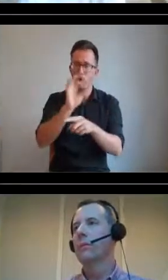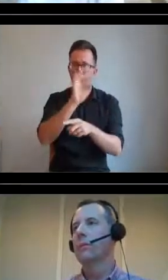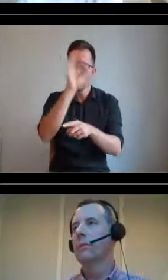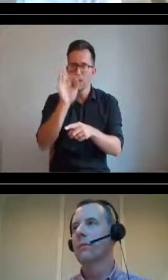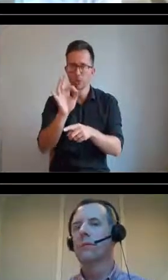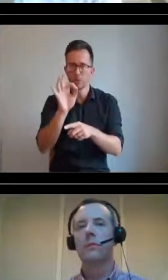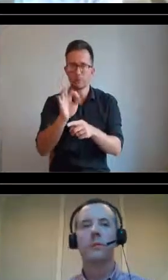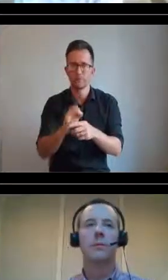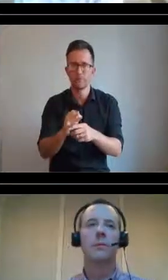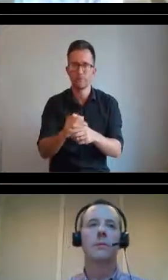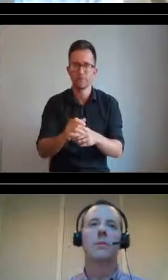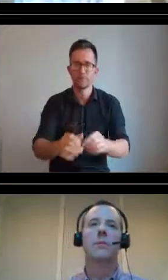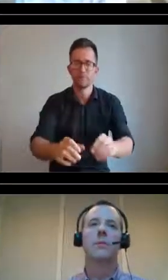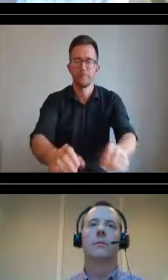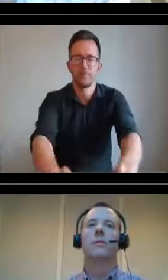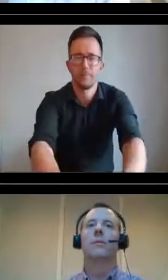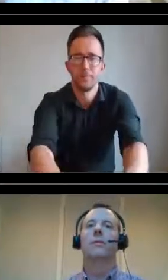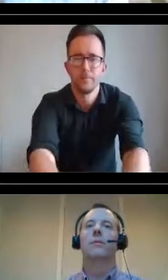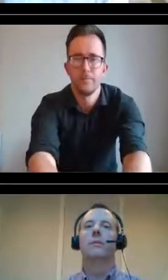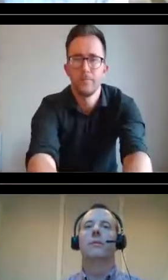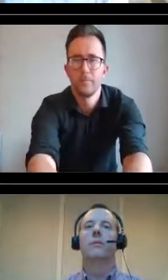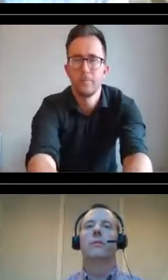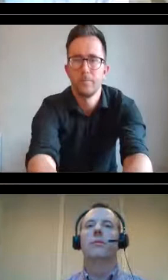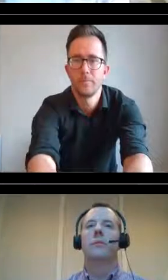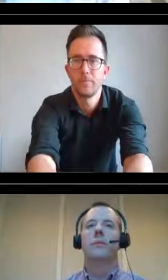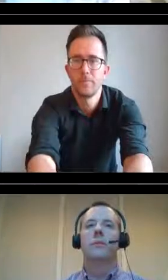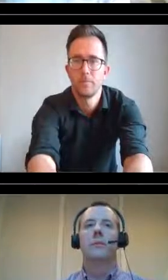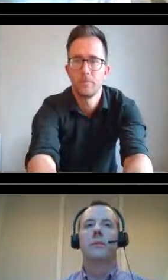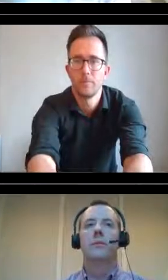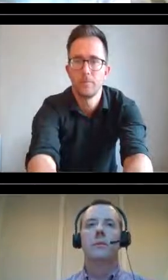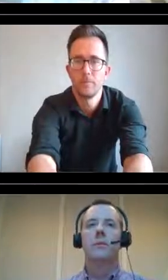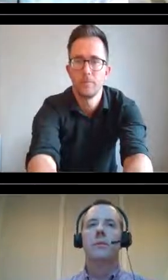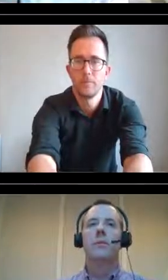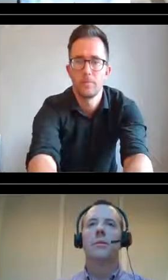you forgive me while I just locate that.